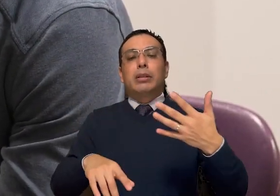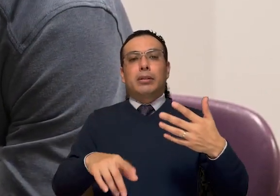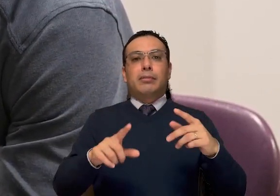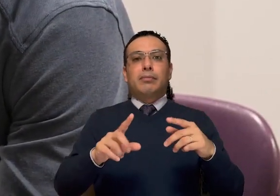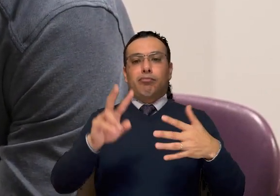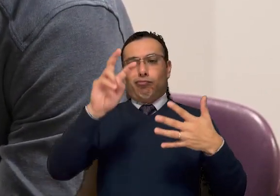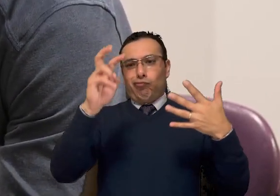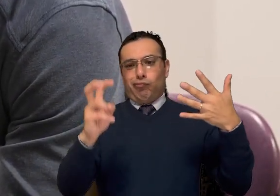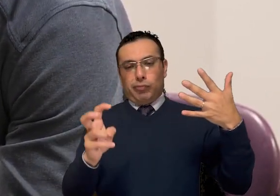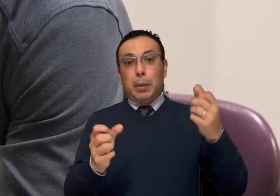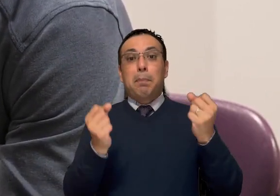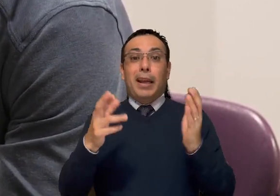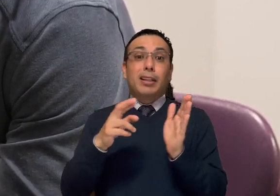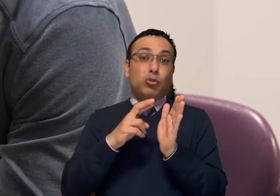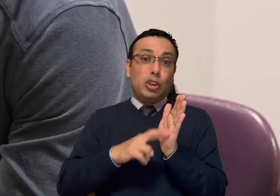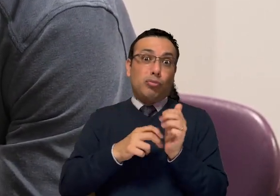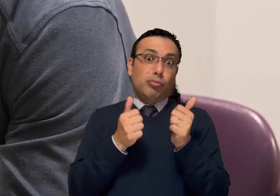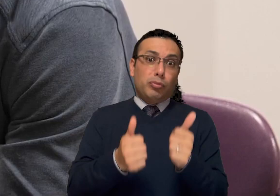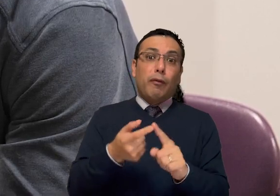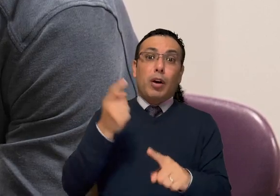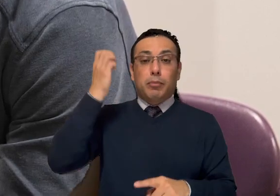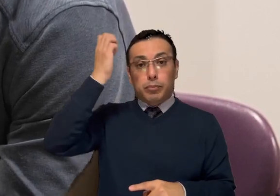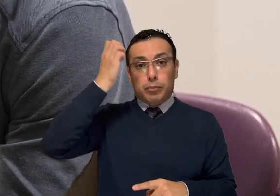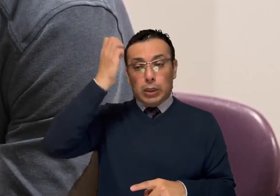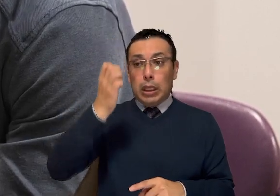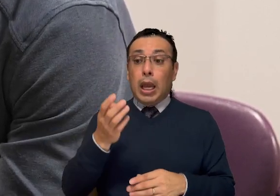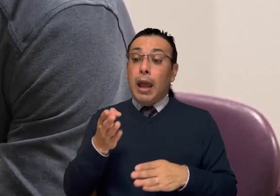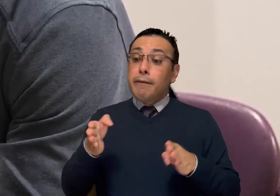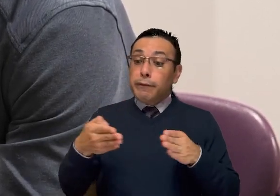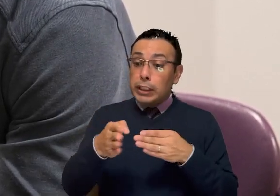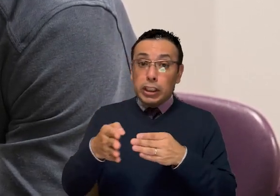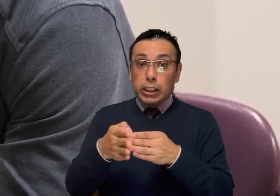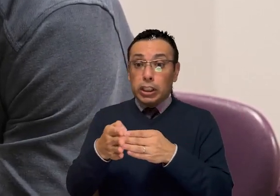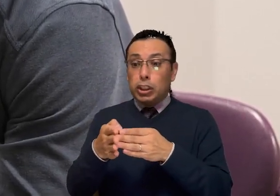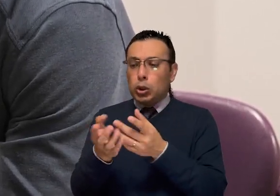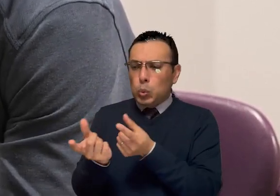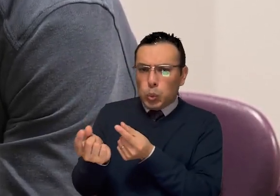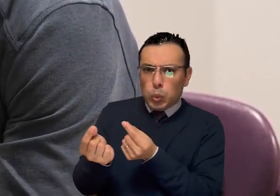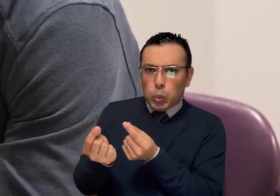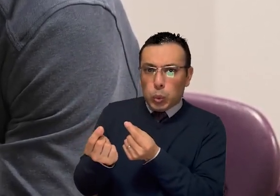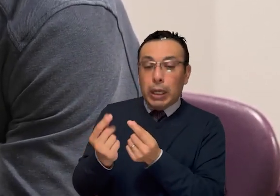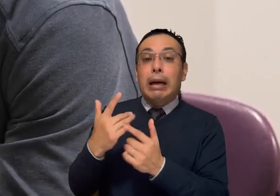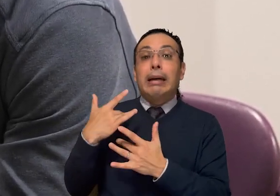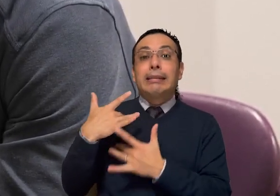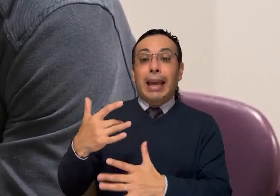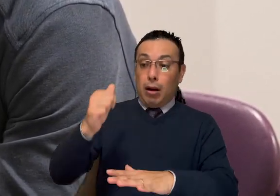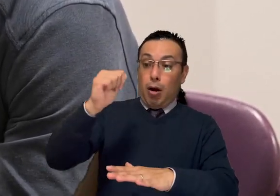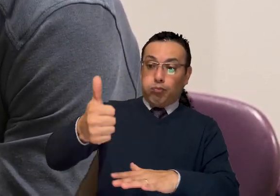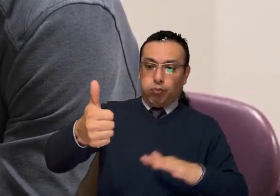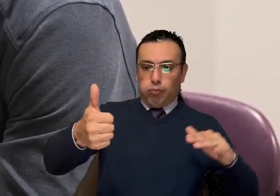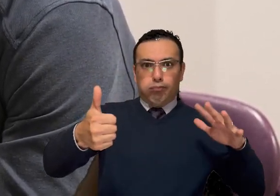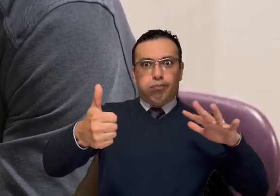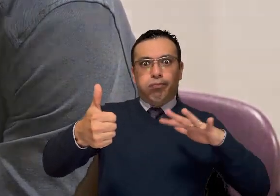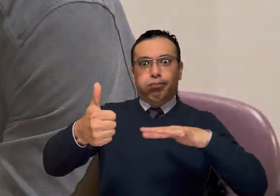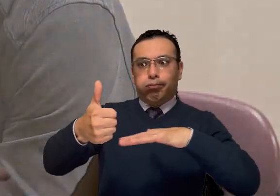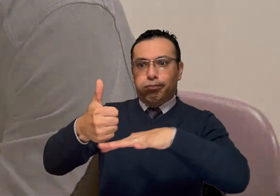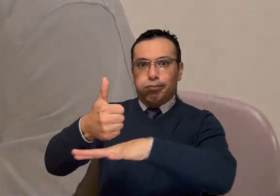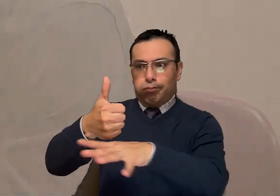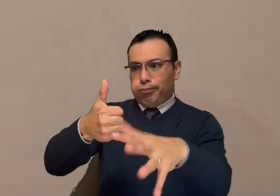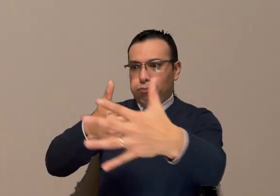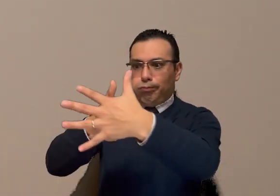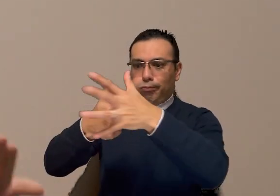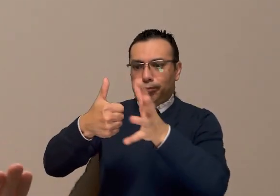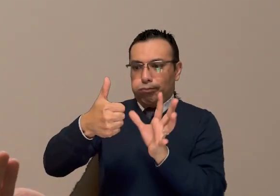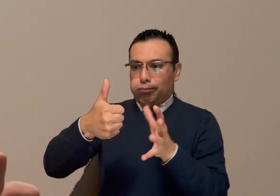fish tend to congregate around structures, especially when you introduce it to the environment. There's a lot of interesting modeling work that we've published from a lot of our